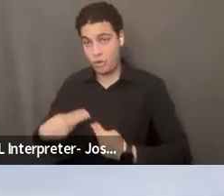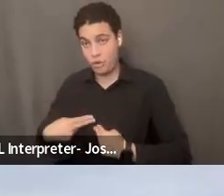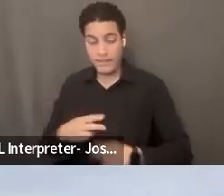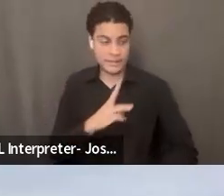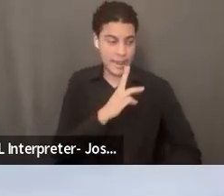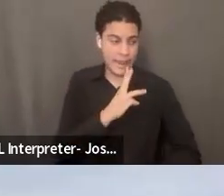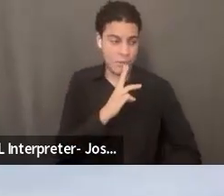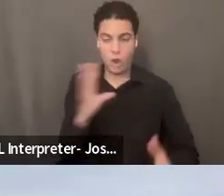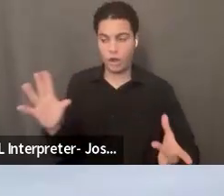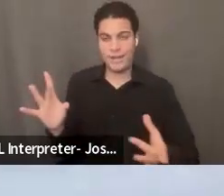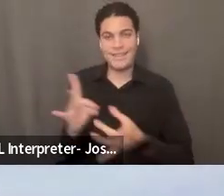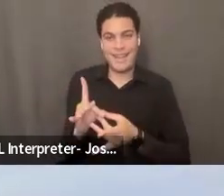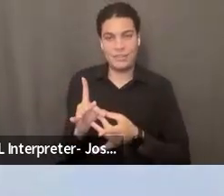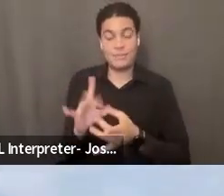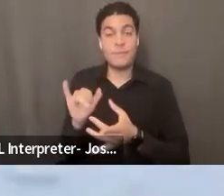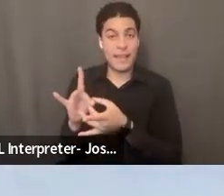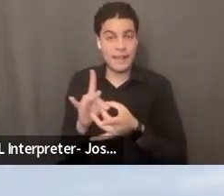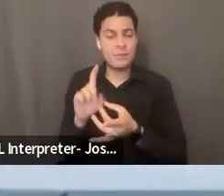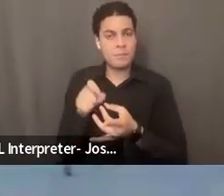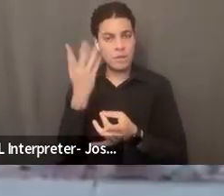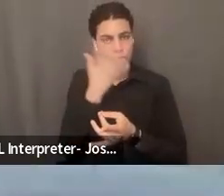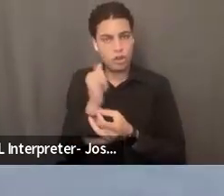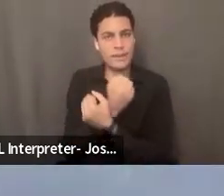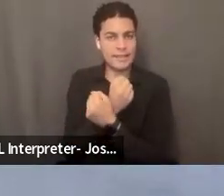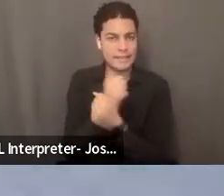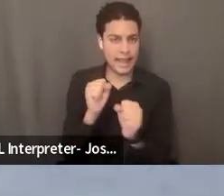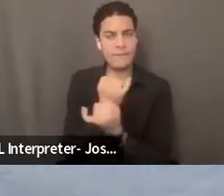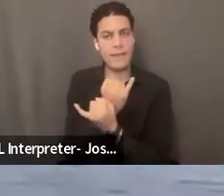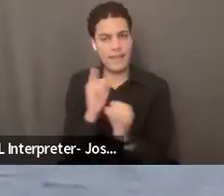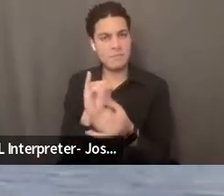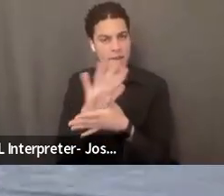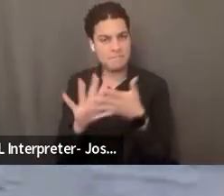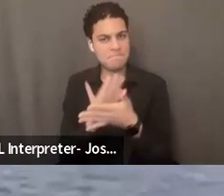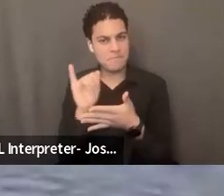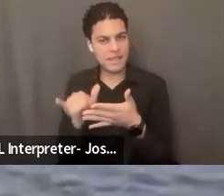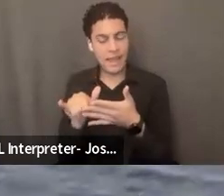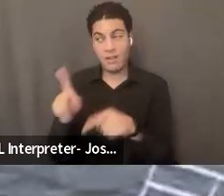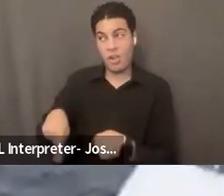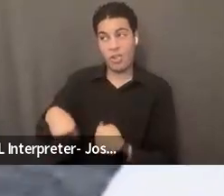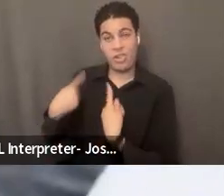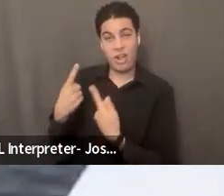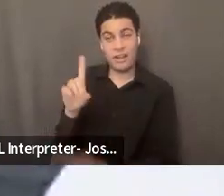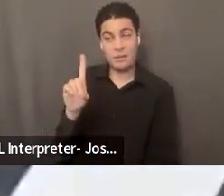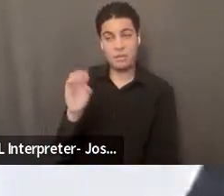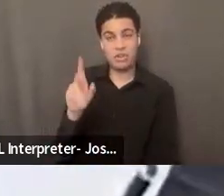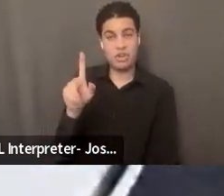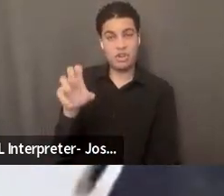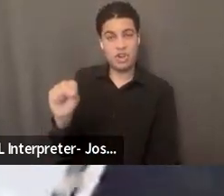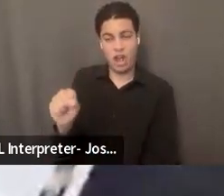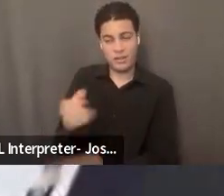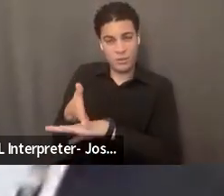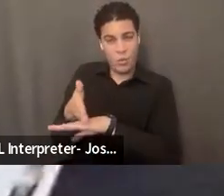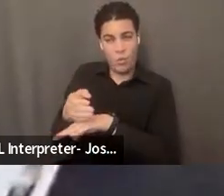dignity. For too long, traditional dock systems have been designed with little consideration and input from those living with mobility